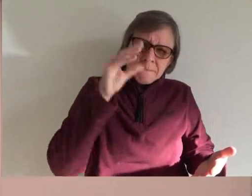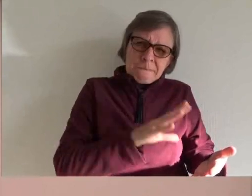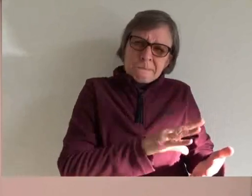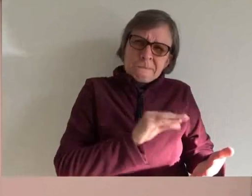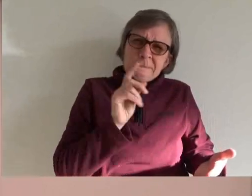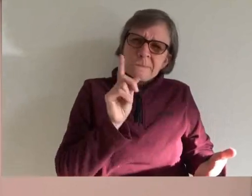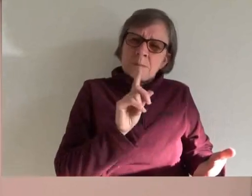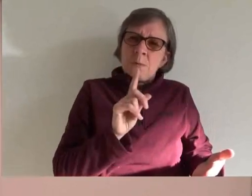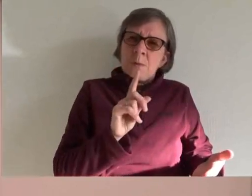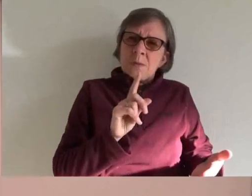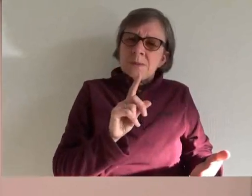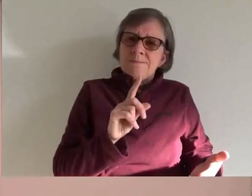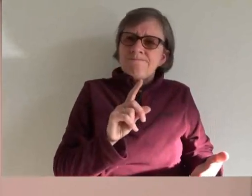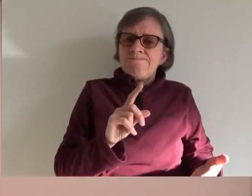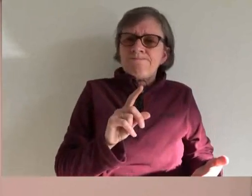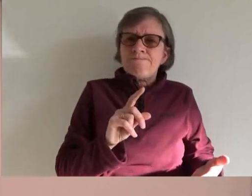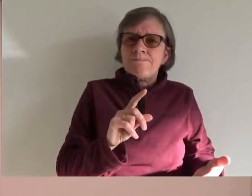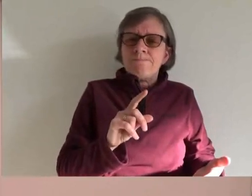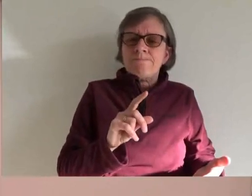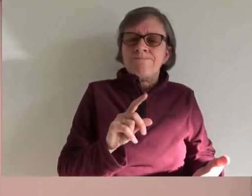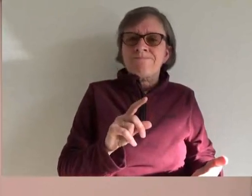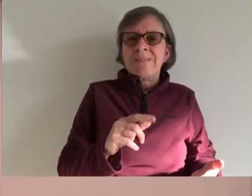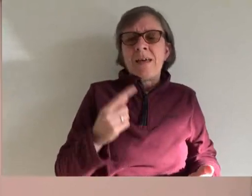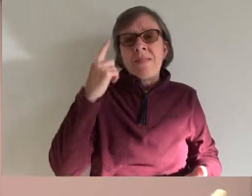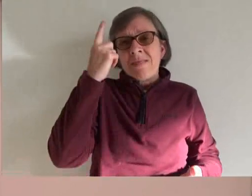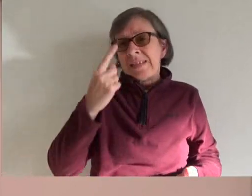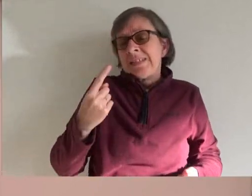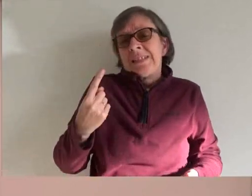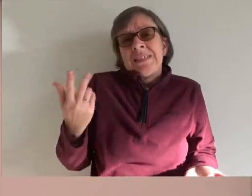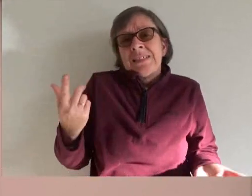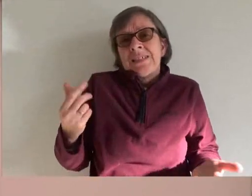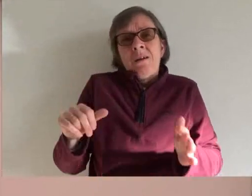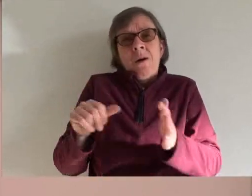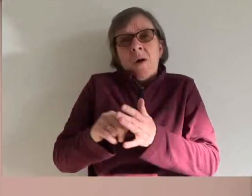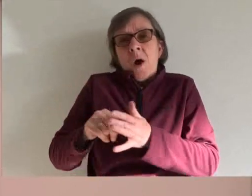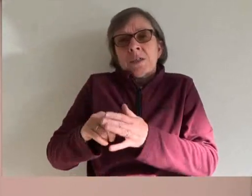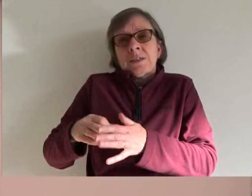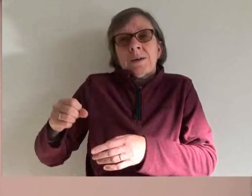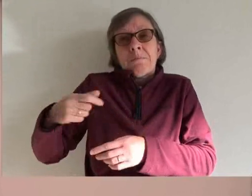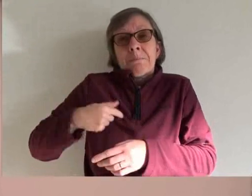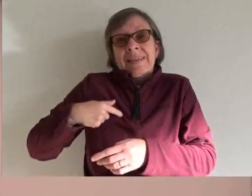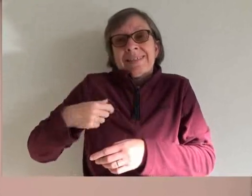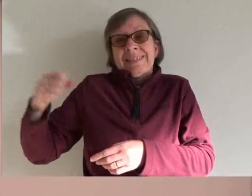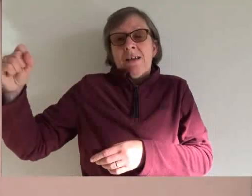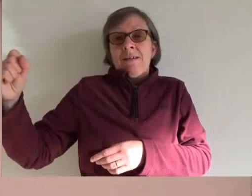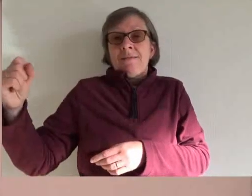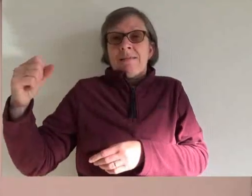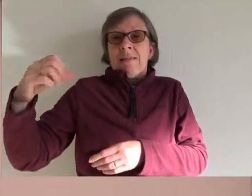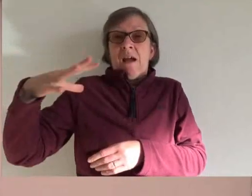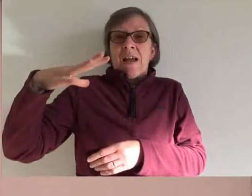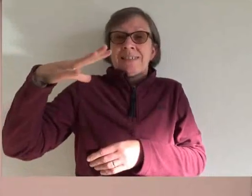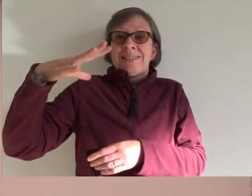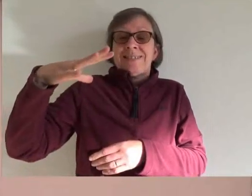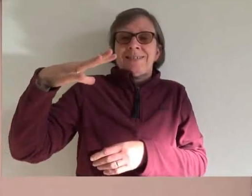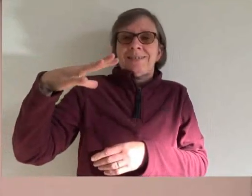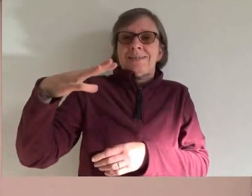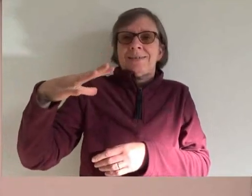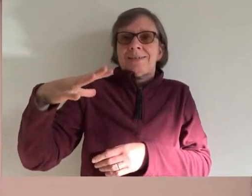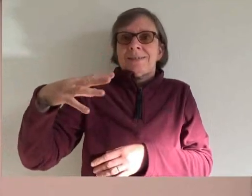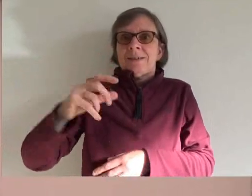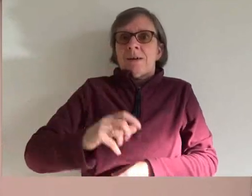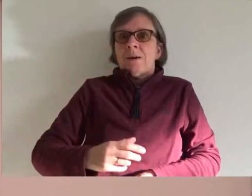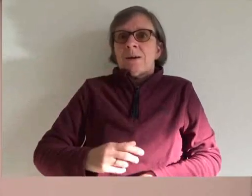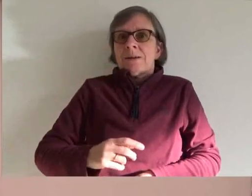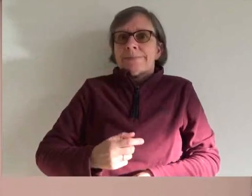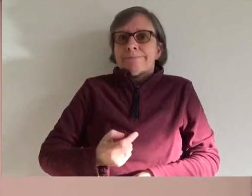you know, I think sometimes we often struggle, don't we, to be a beacon for Jesus, to be a light. We often kind of don't speak up when we could do, when God